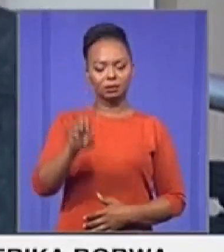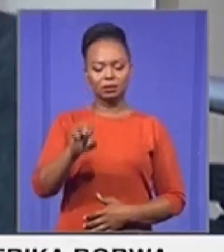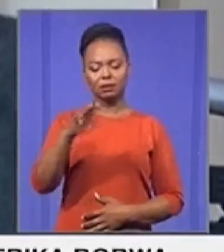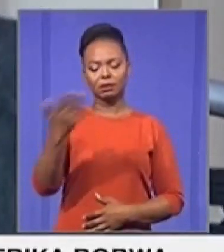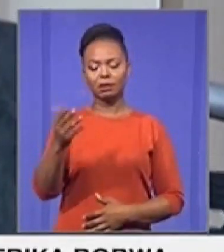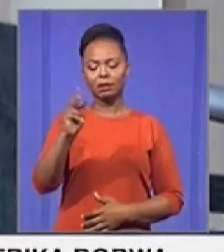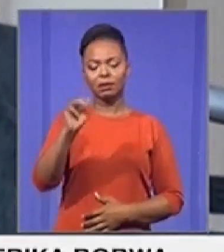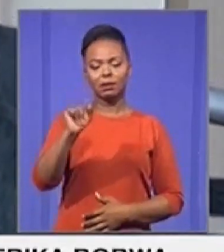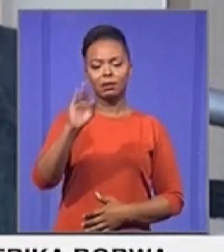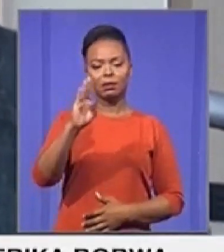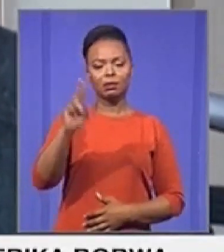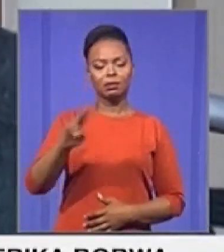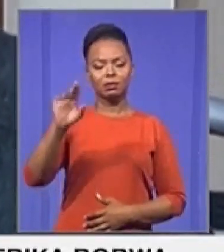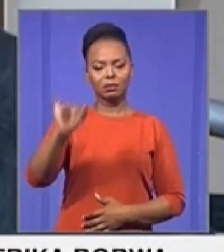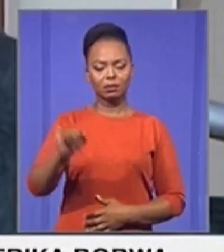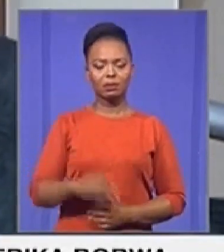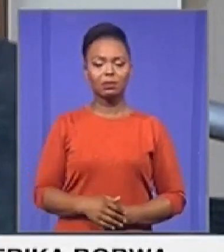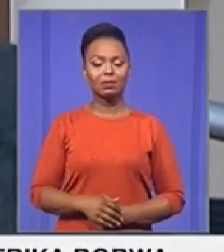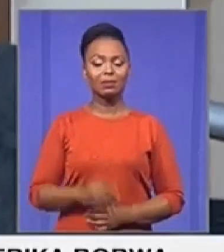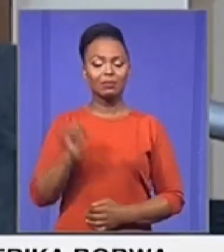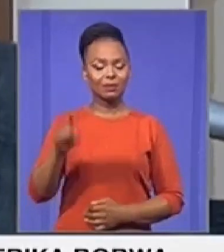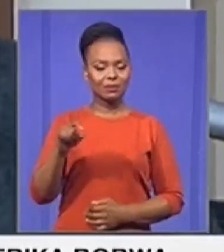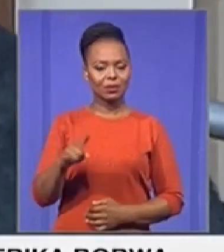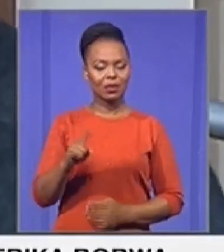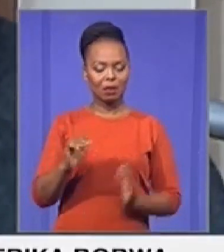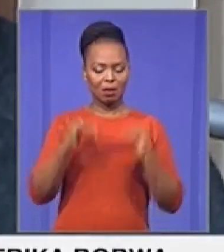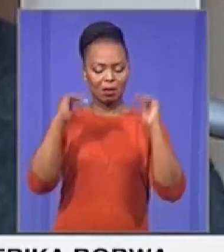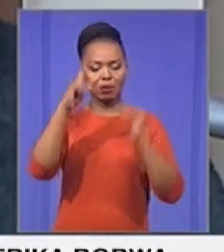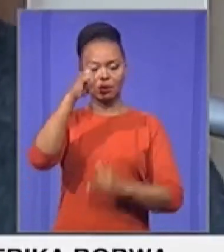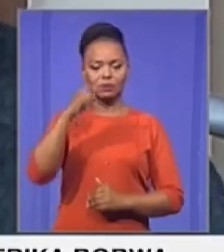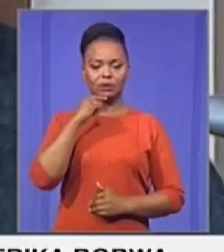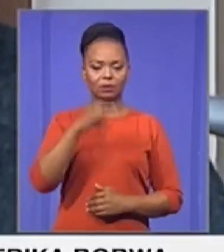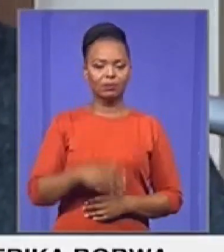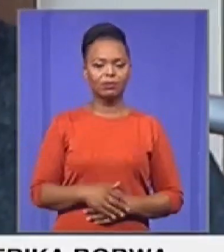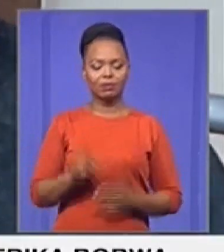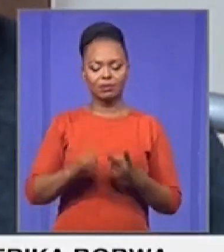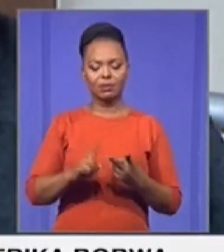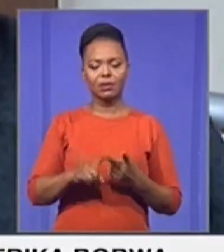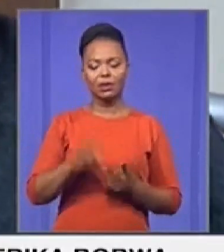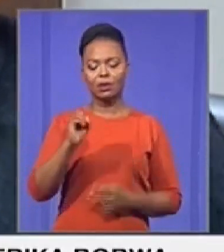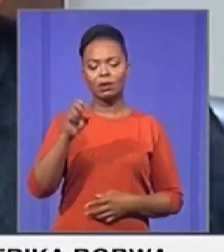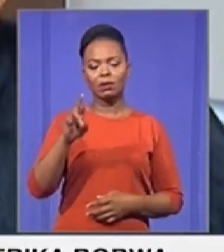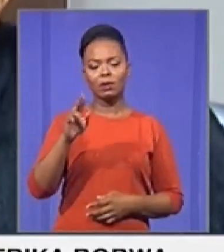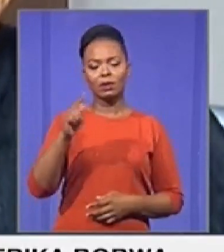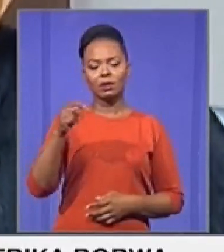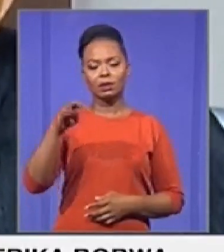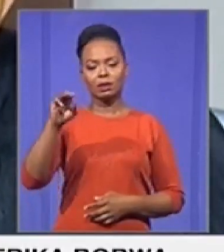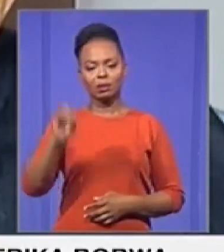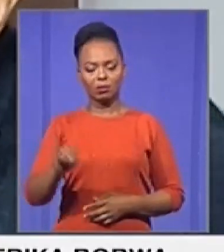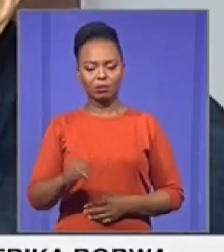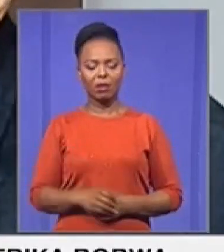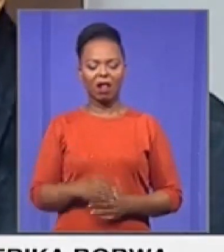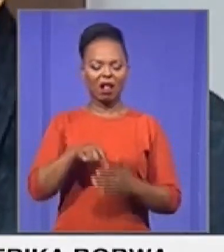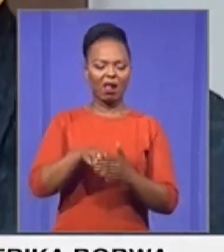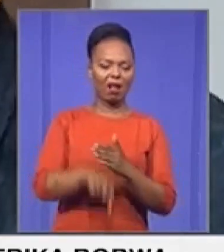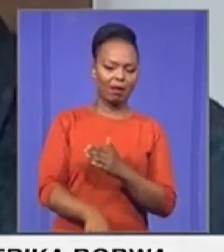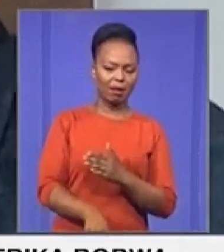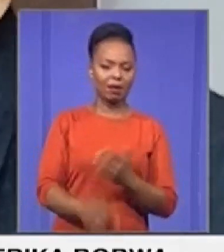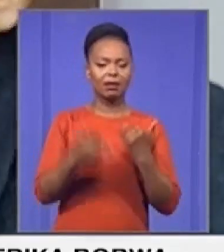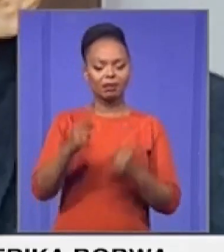our portfolio at the time, and then summoned to London by Oliver Tambo to talk about the details